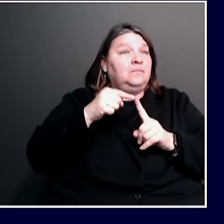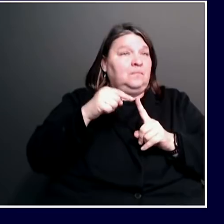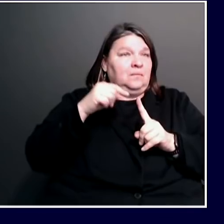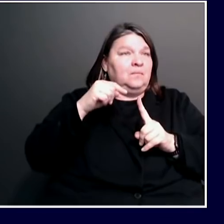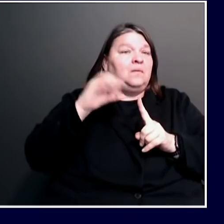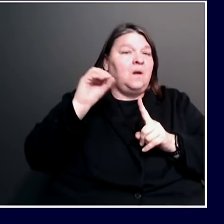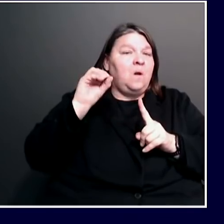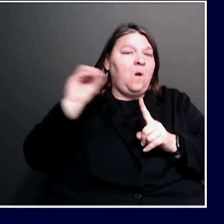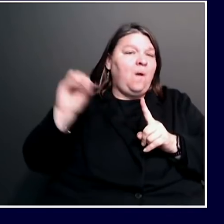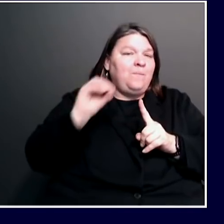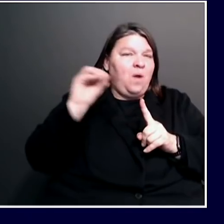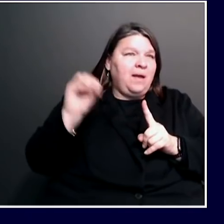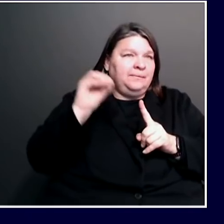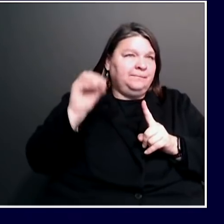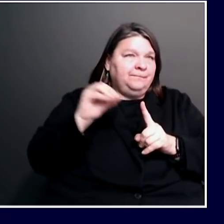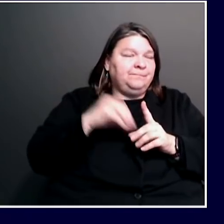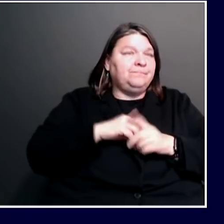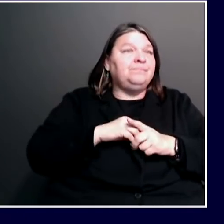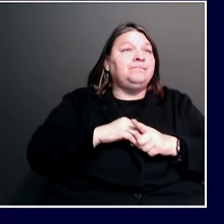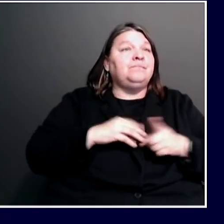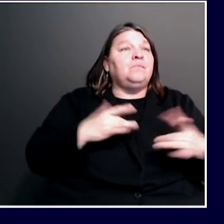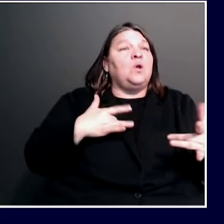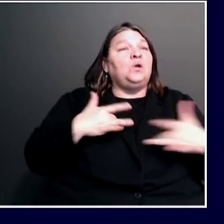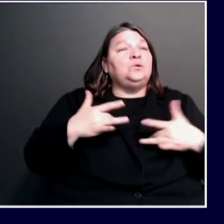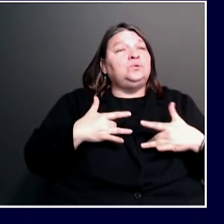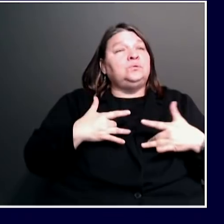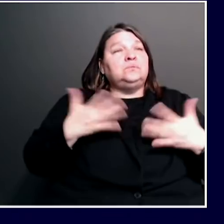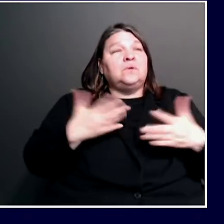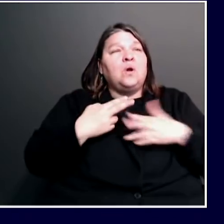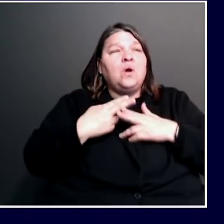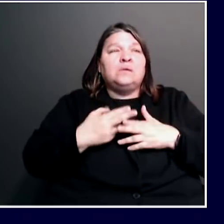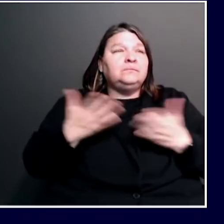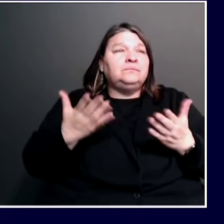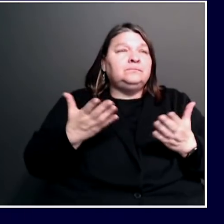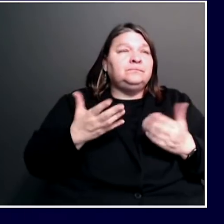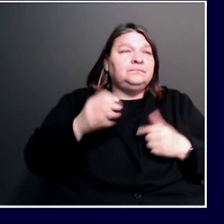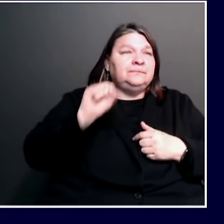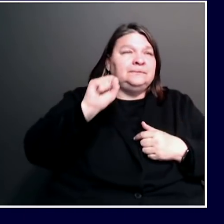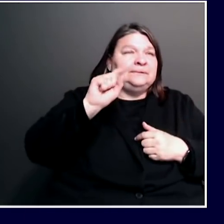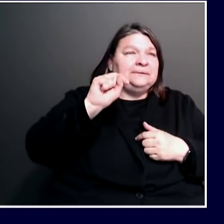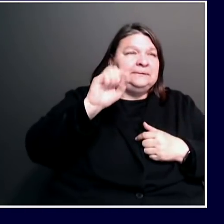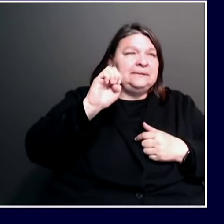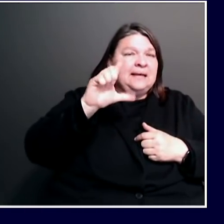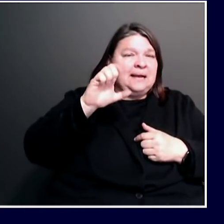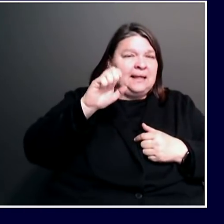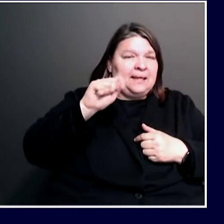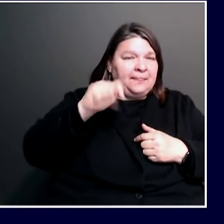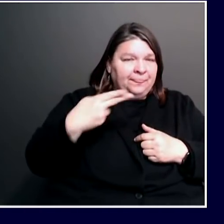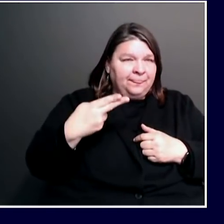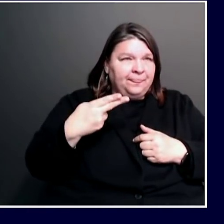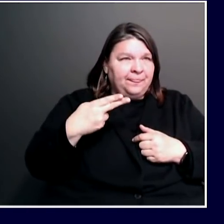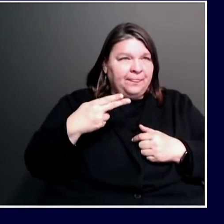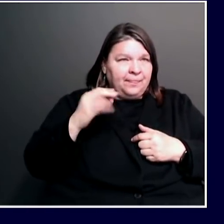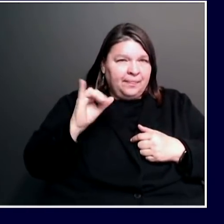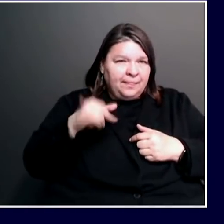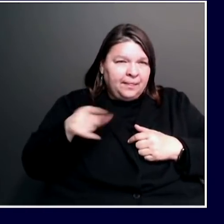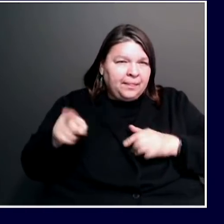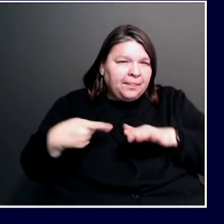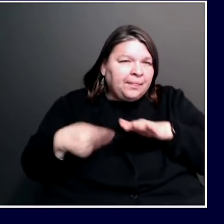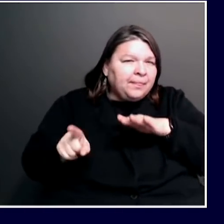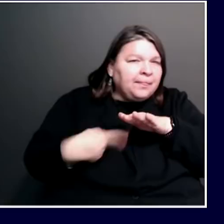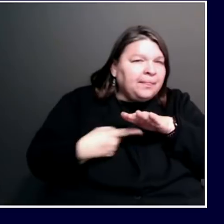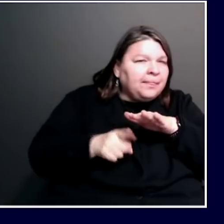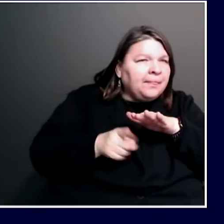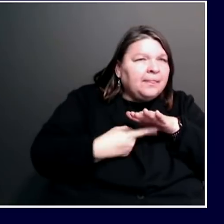the stealth Omicron, which I guess is not actually a variant, it's a subvariant? And do